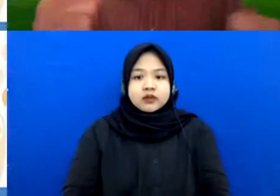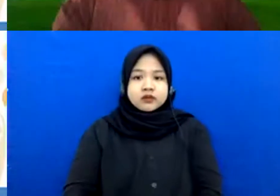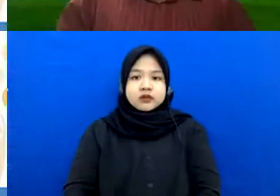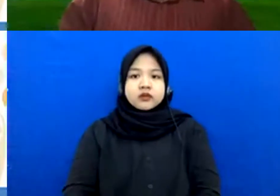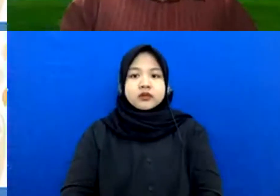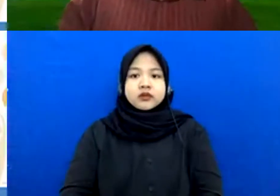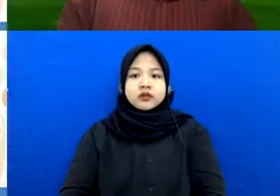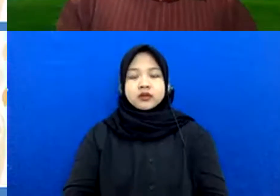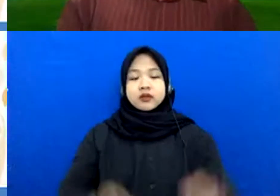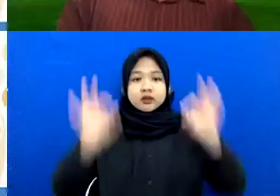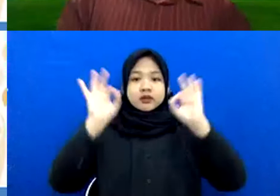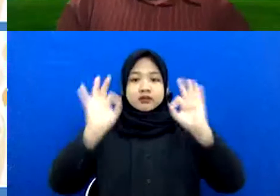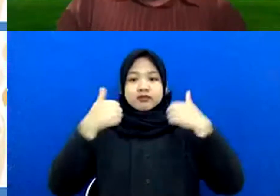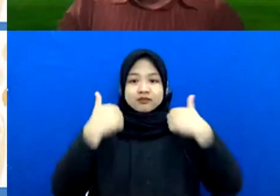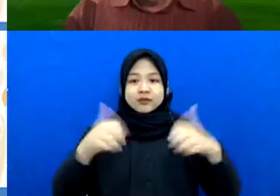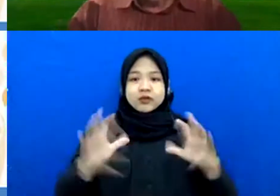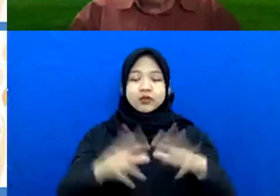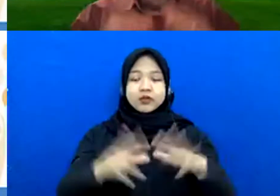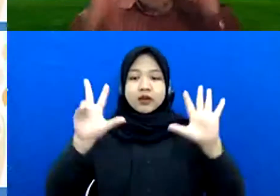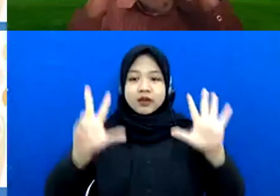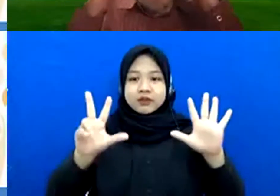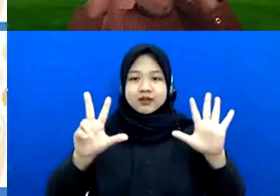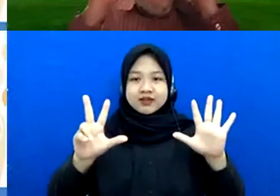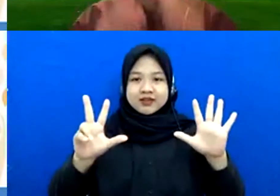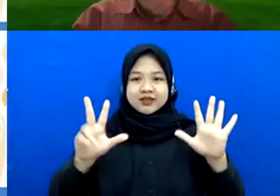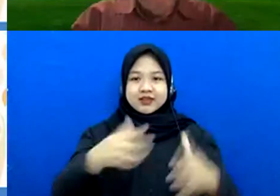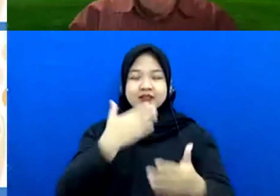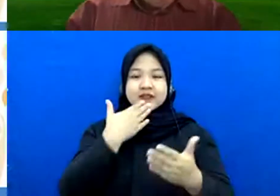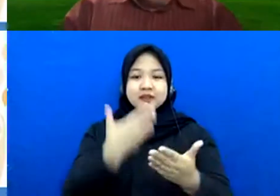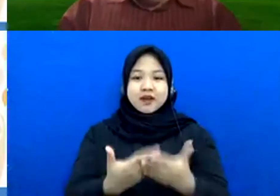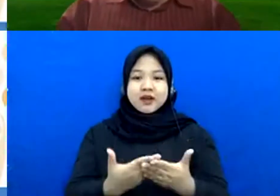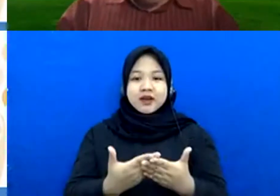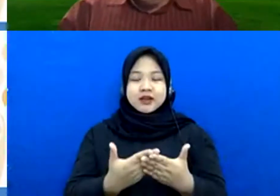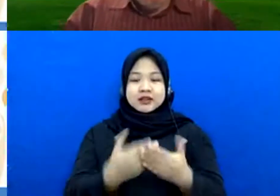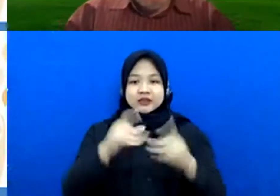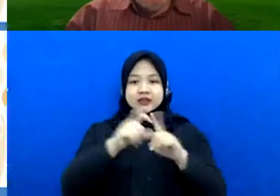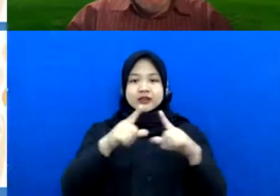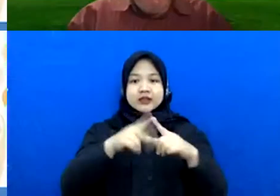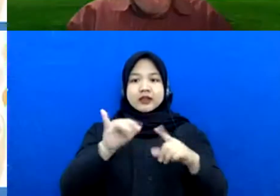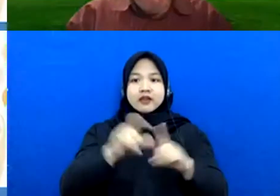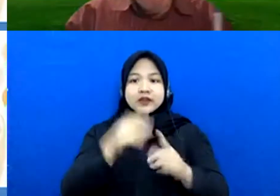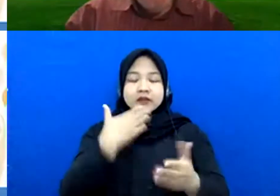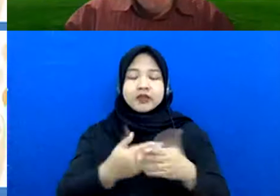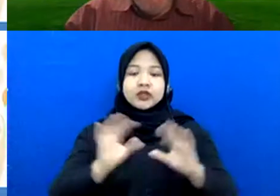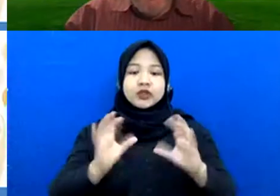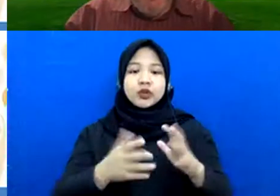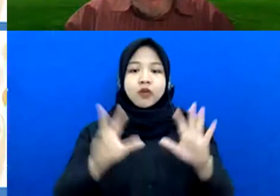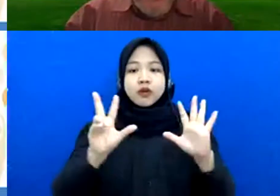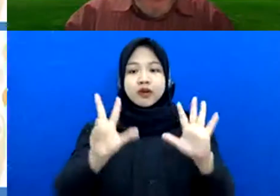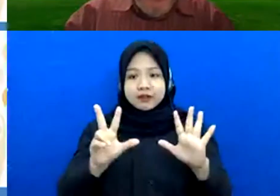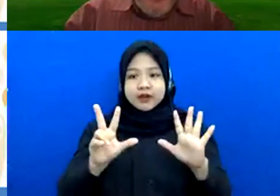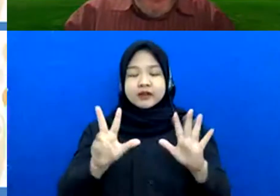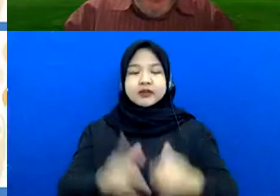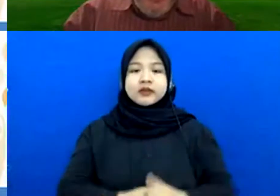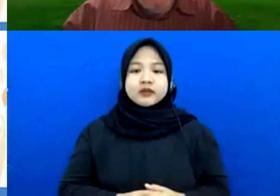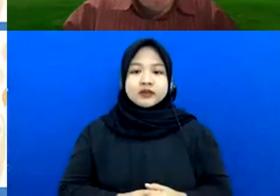done. Well done, Group 8. Thank you, David, and thank you, Group 8. Right,